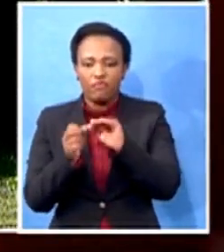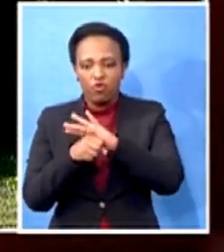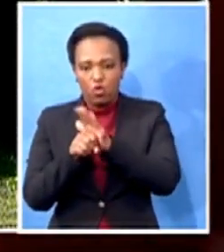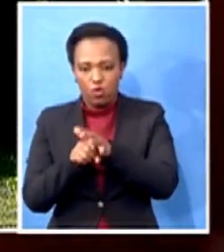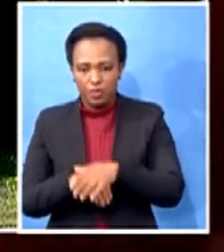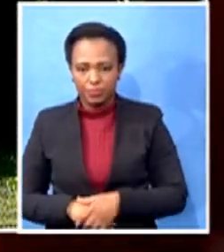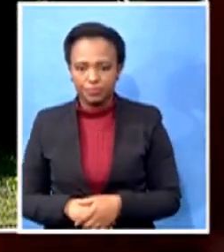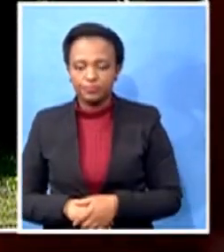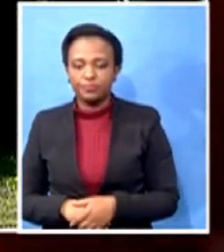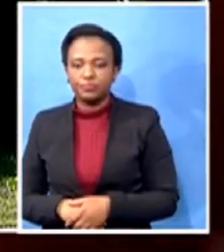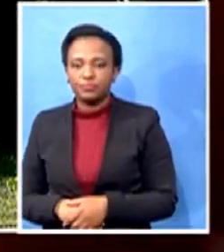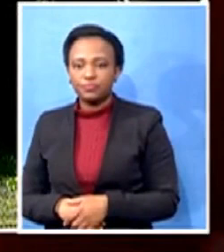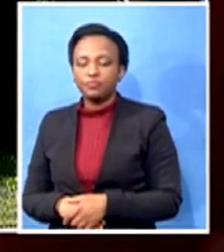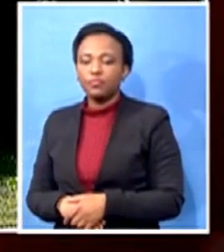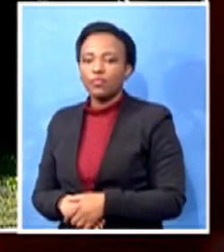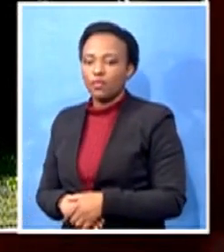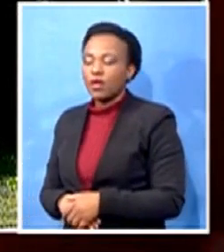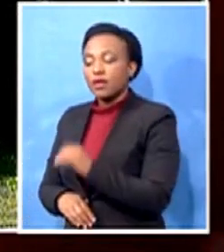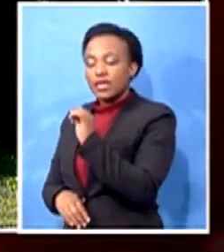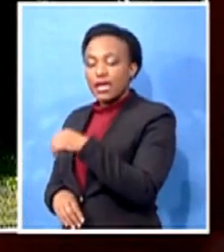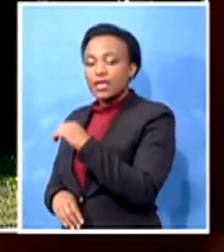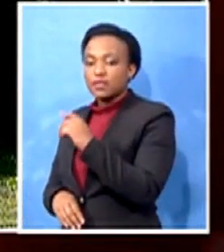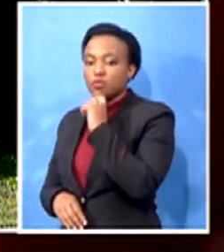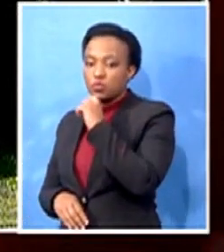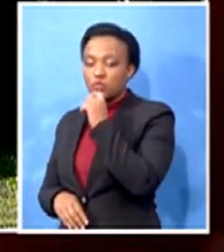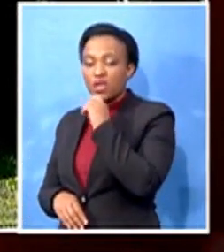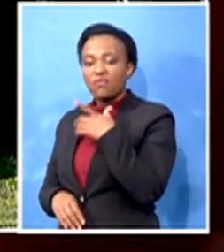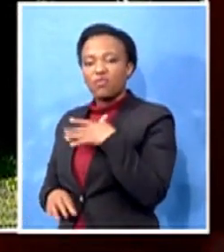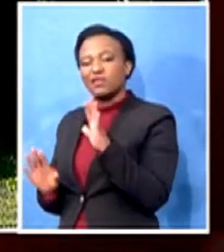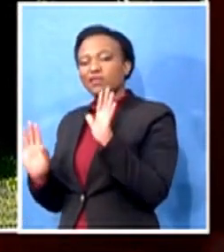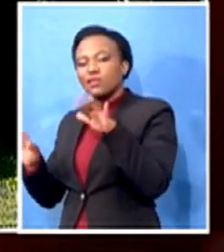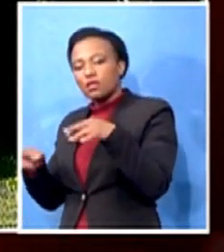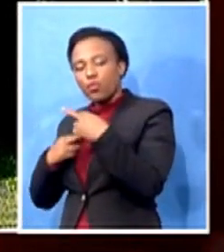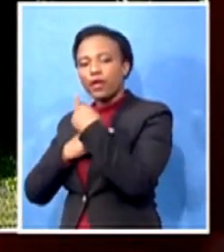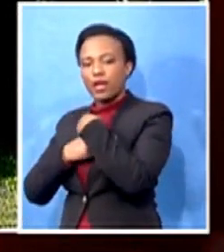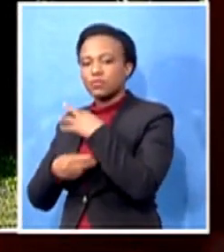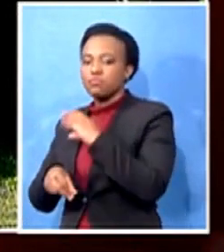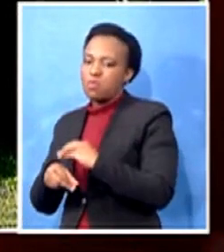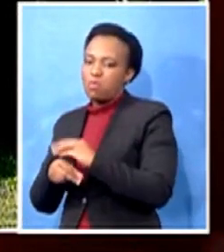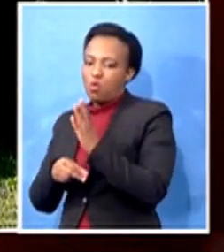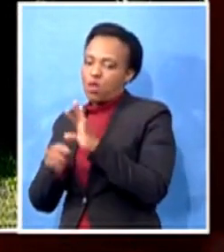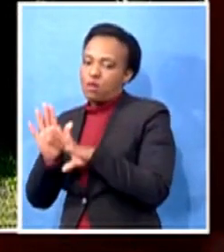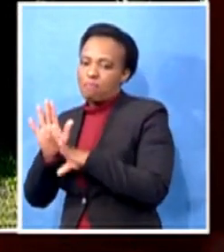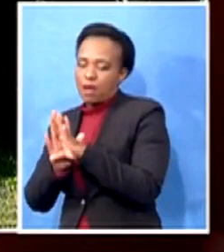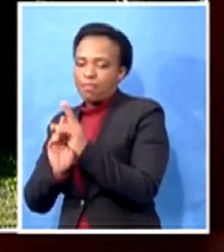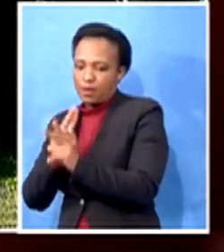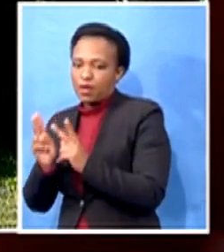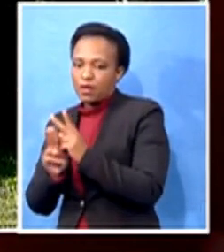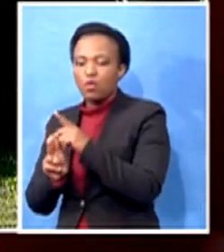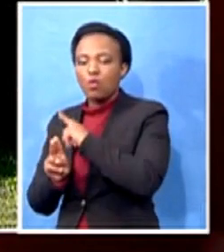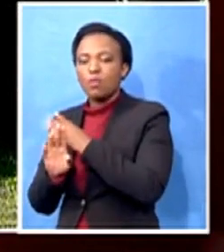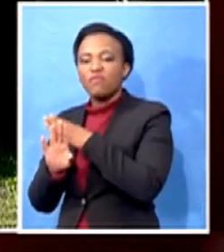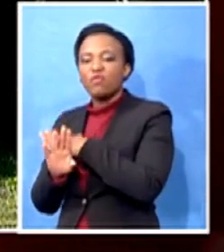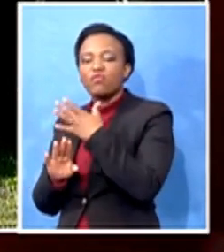the enemy of progress at this stage, and there's always that chance, as you mentioned, of the second wave. So the 3